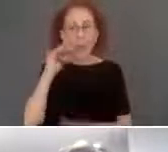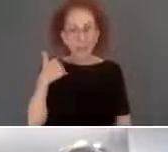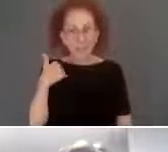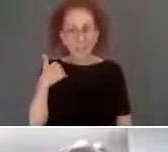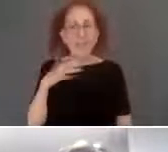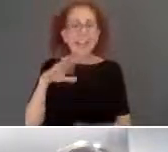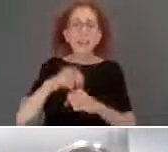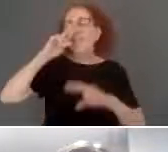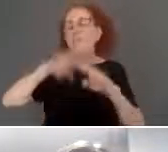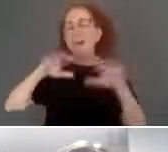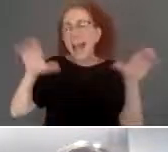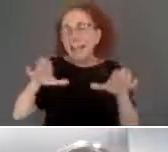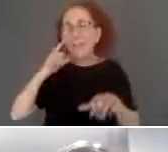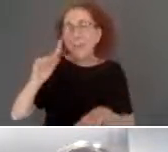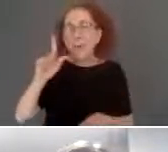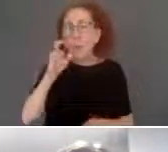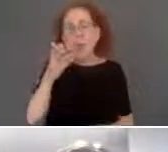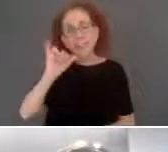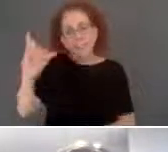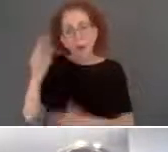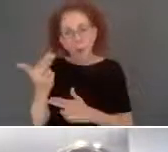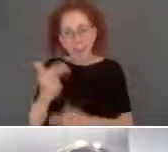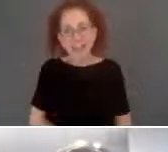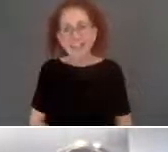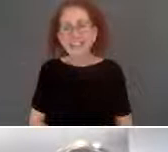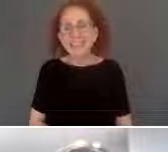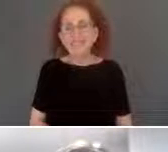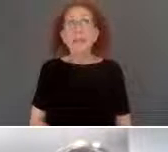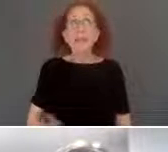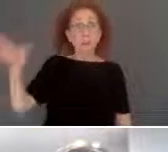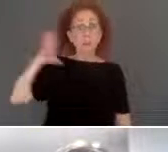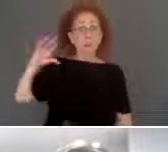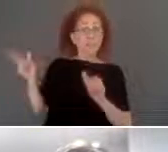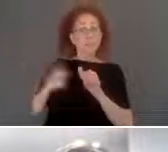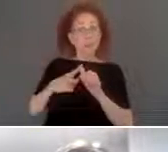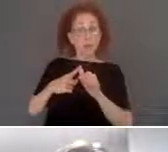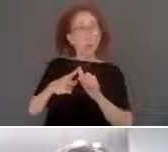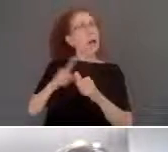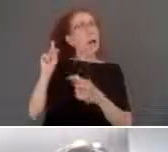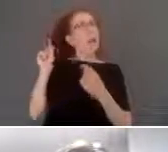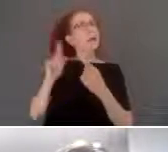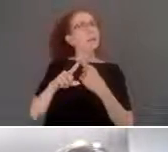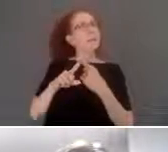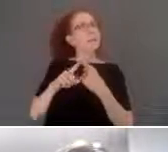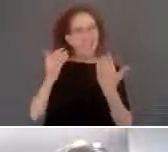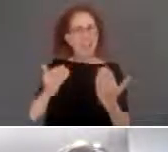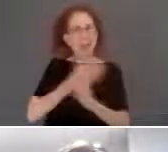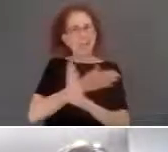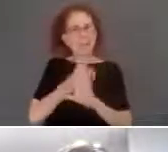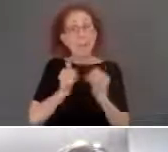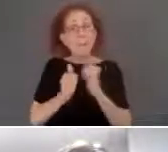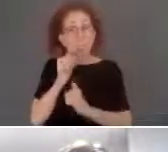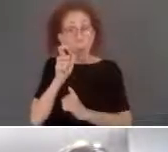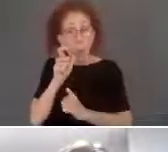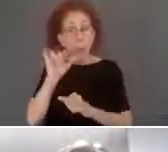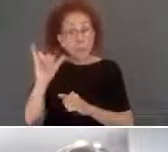includes fun activities for our guests. In the beginning, and up until almost this point, the majority of guests